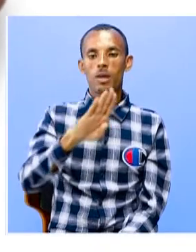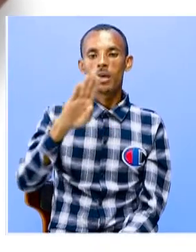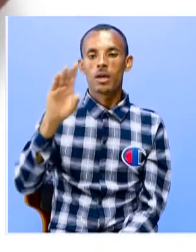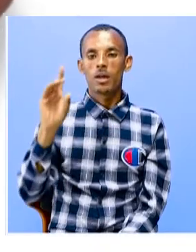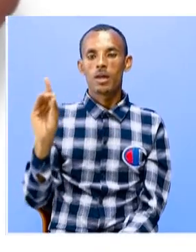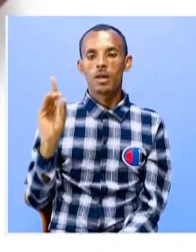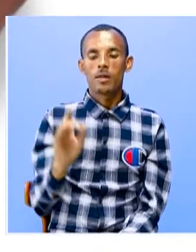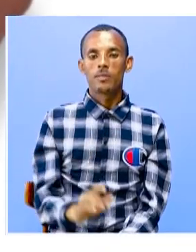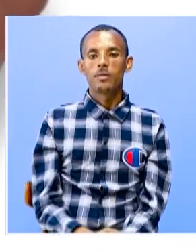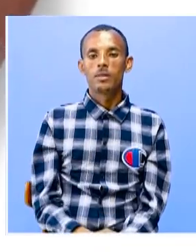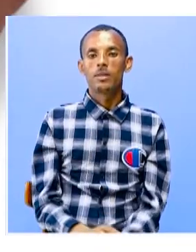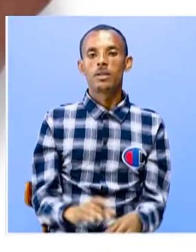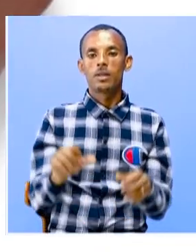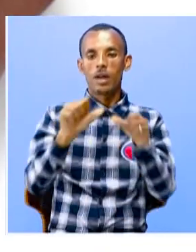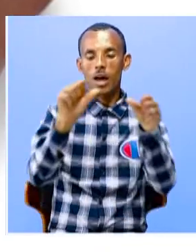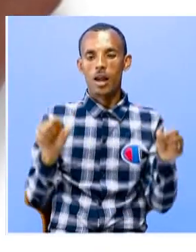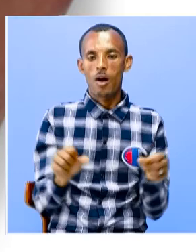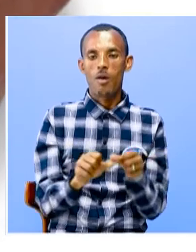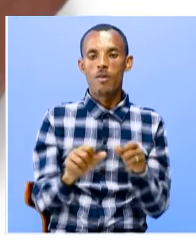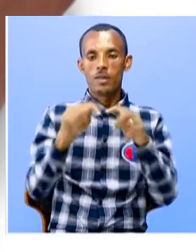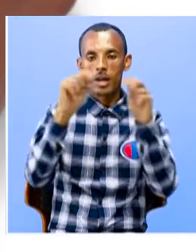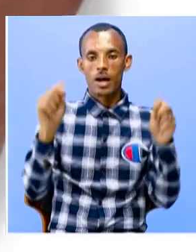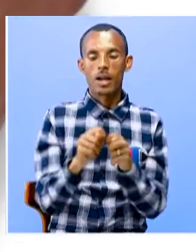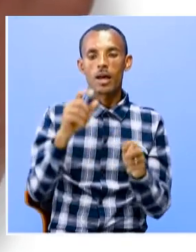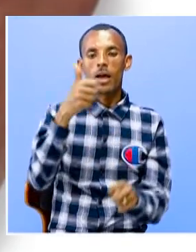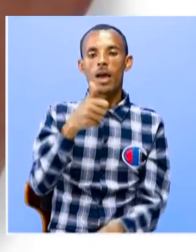of triangle ABD